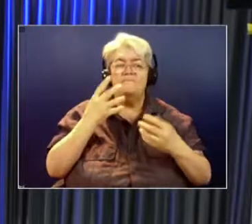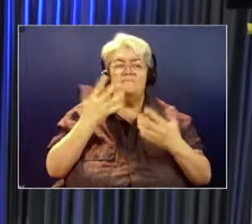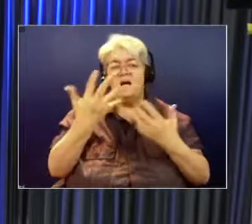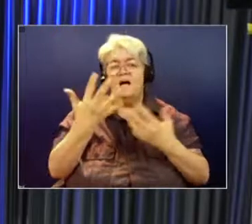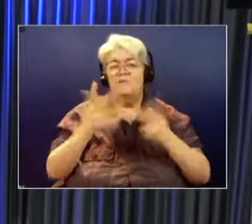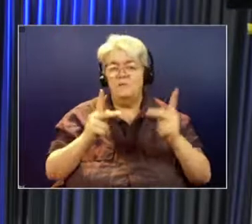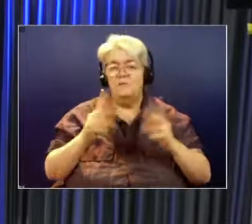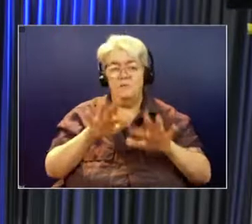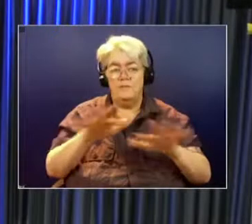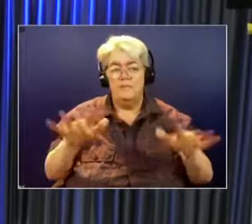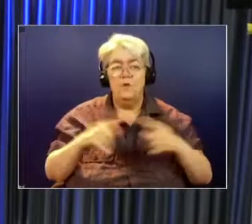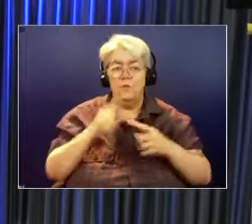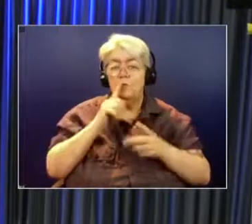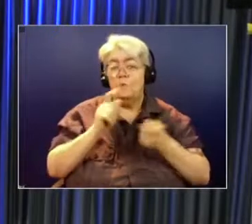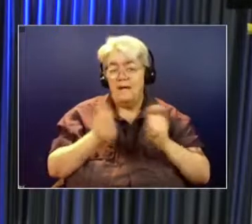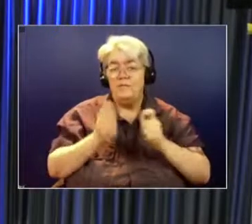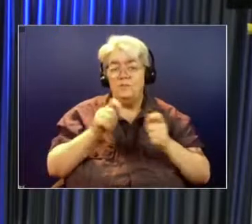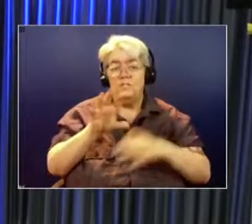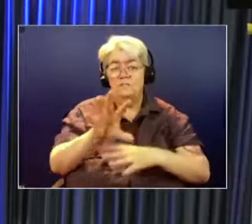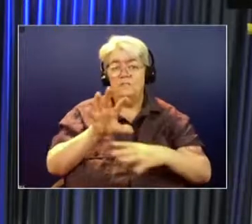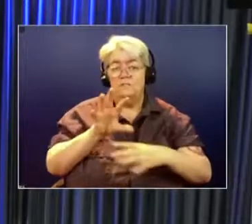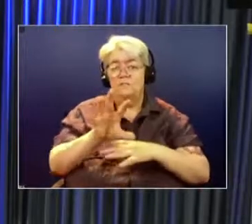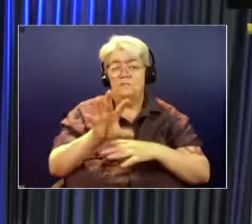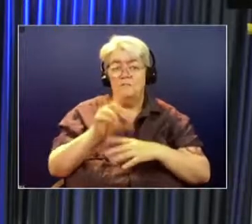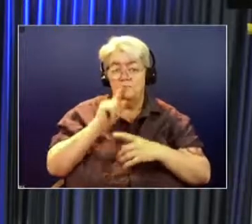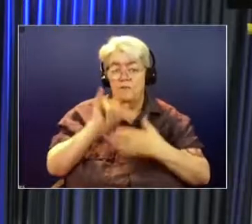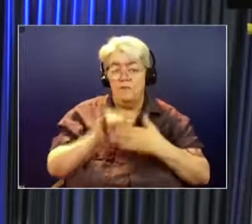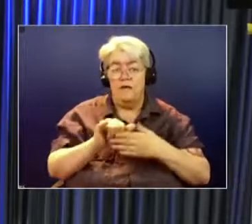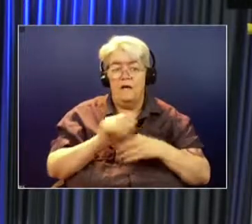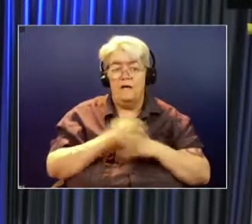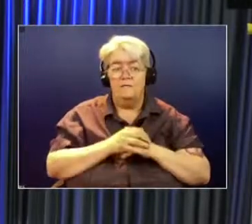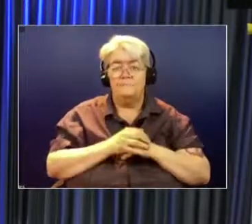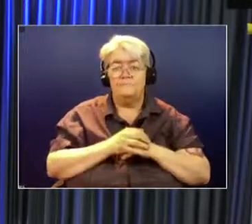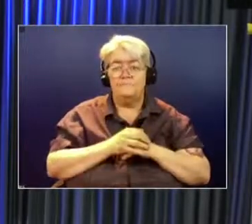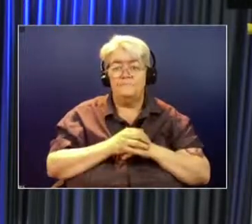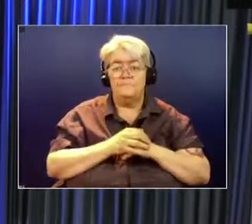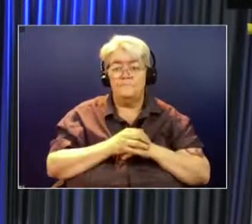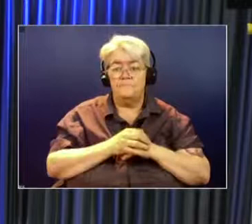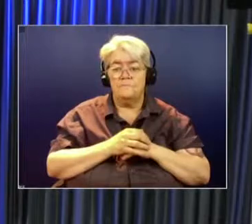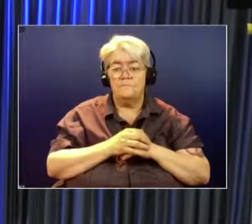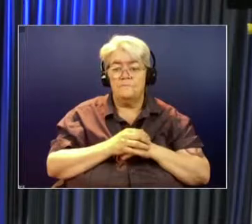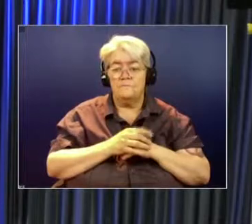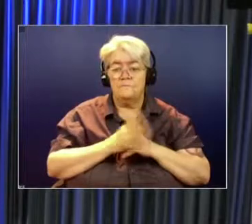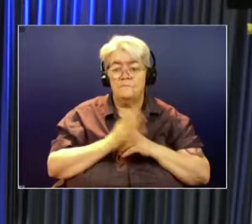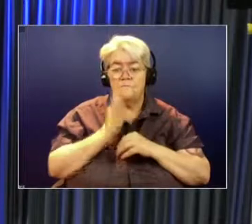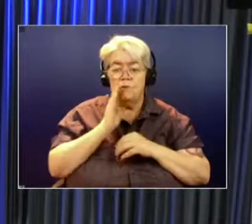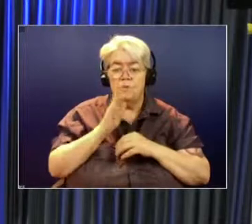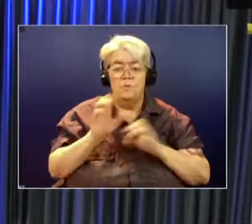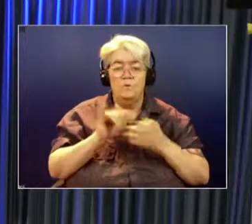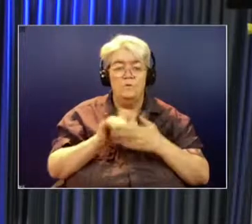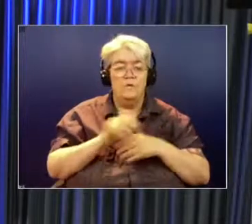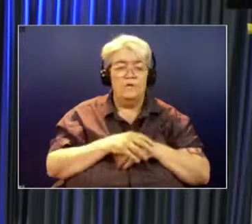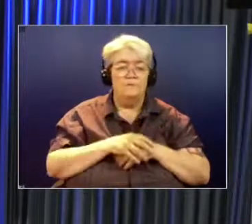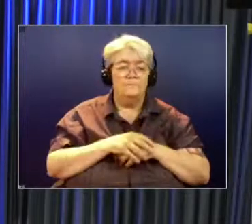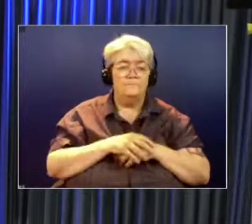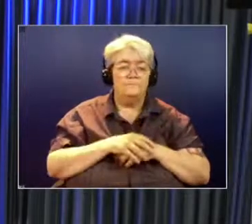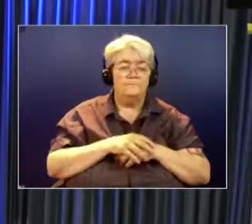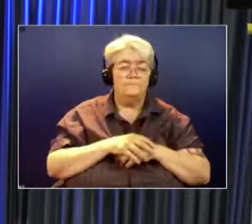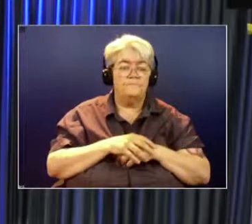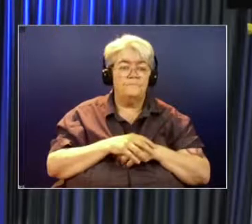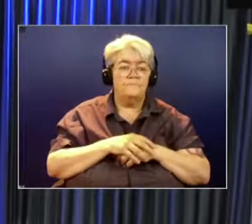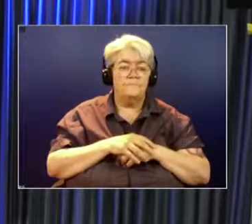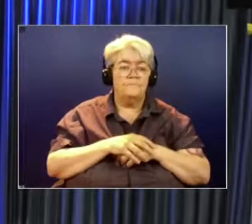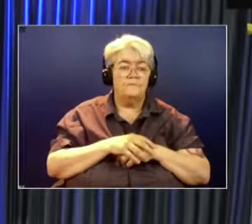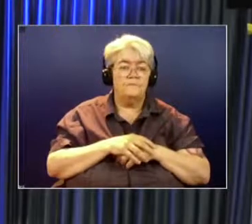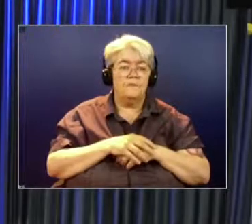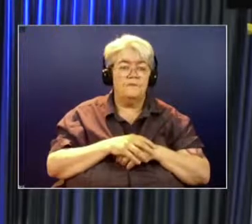we will make adjustments based on their height. Yeah. So we will do that. So new person comes, if we